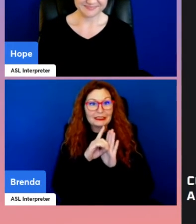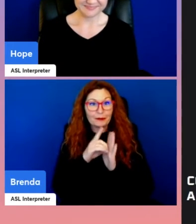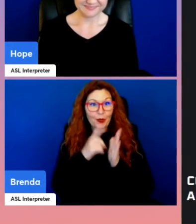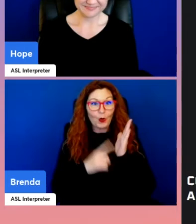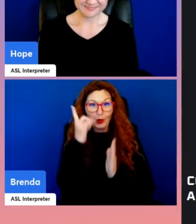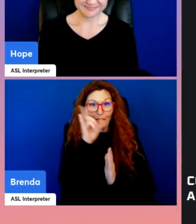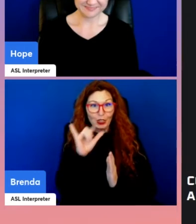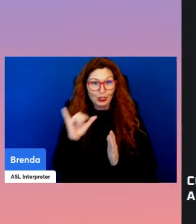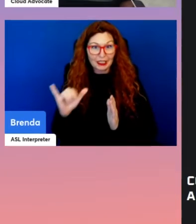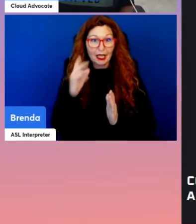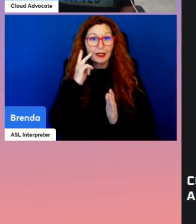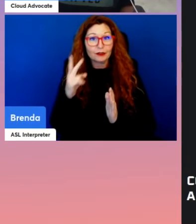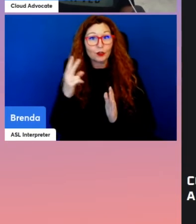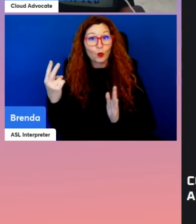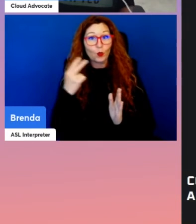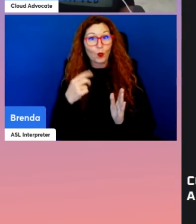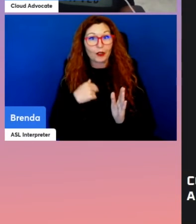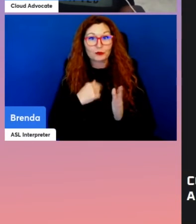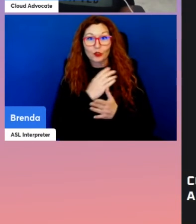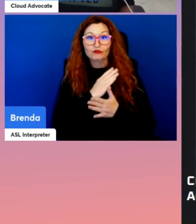through creating,